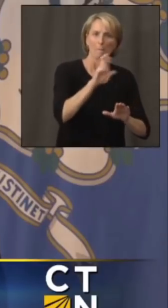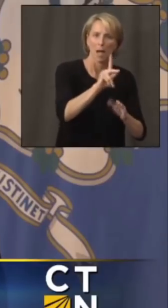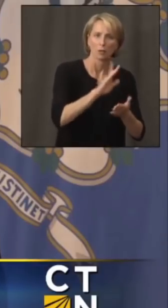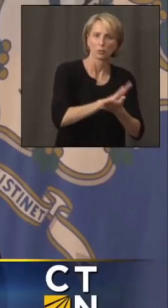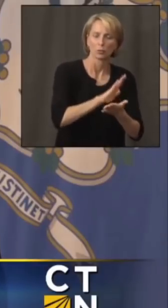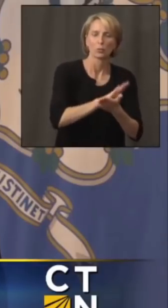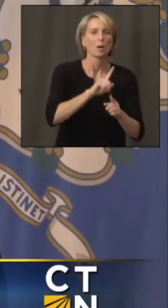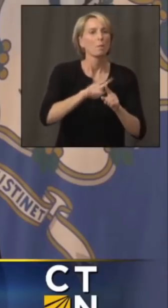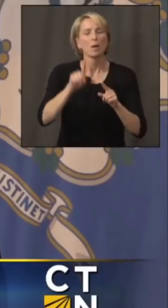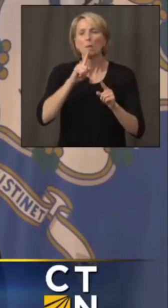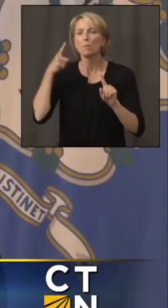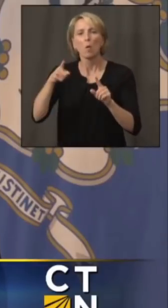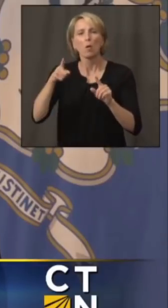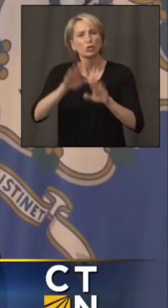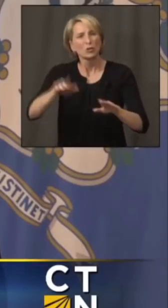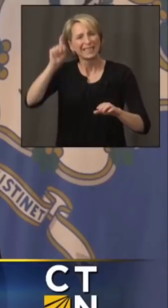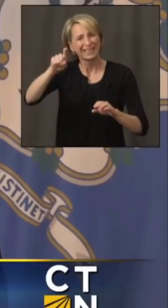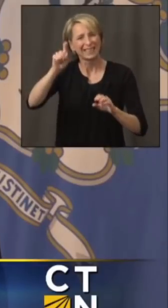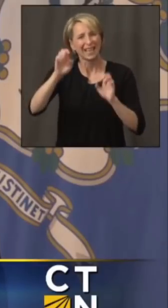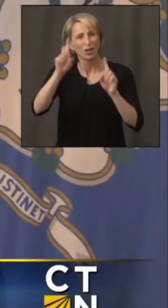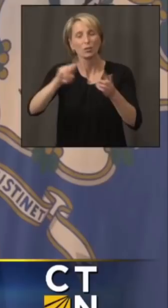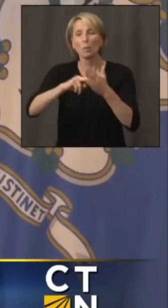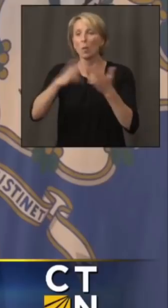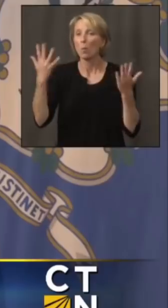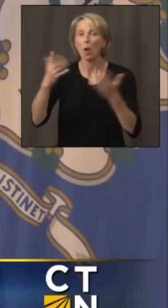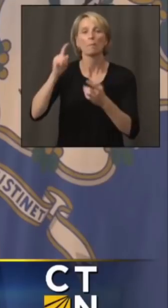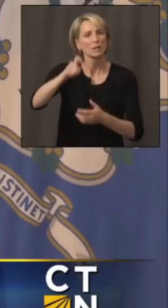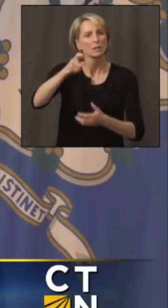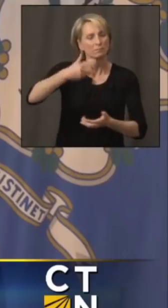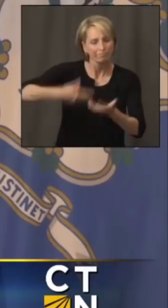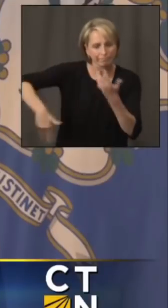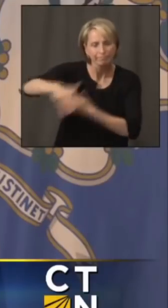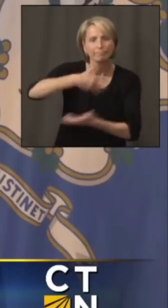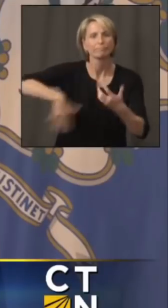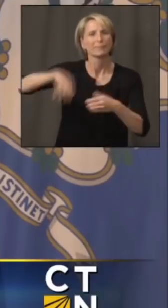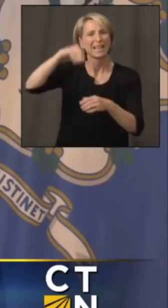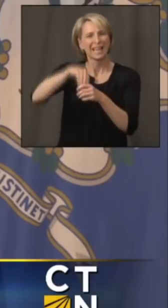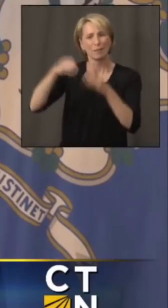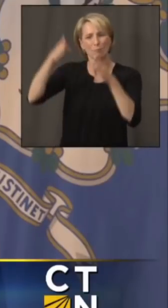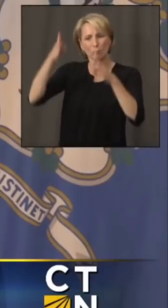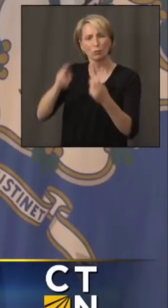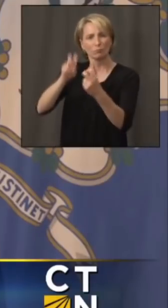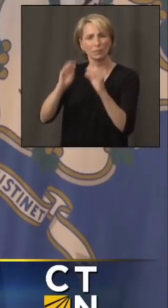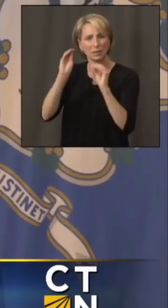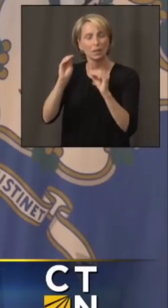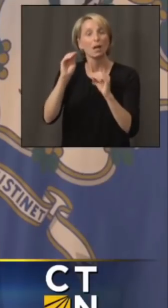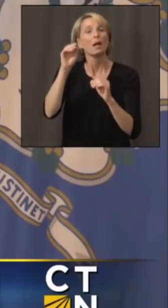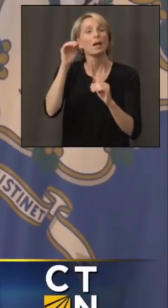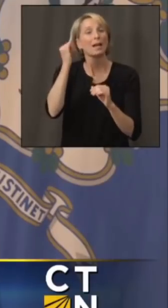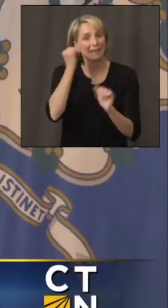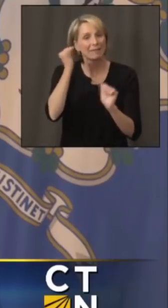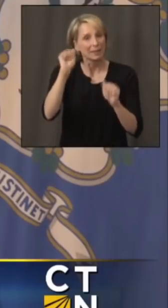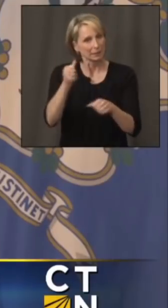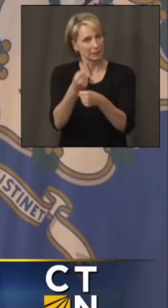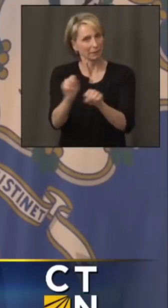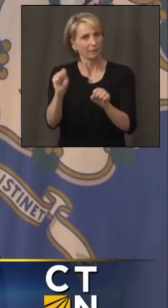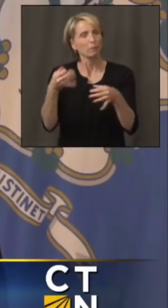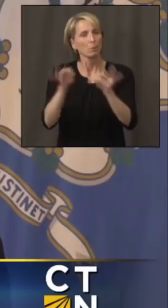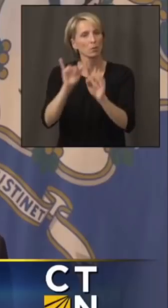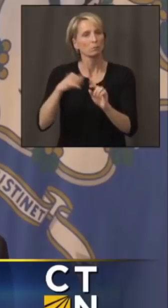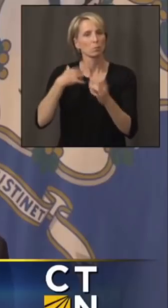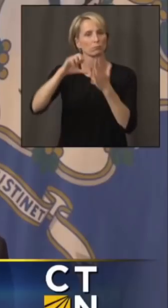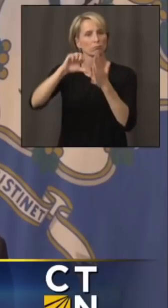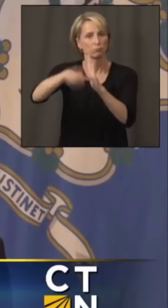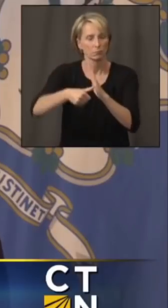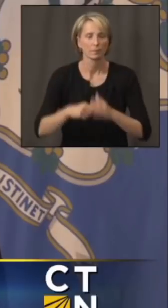have a real education, and that involves socialization and in-person learning as long as you can do it safely. Are